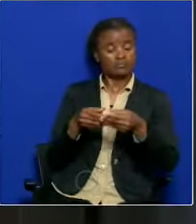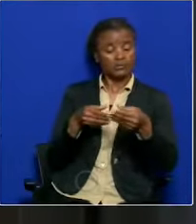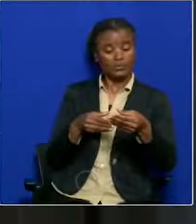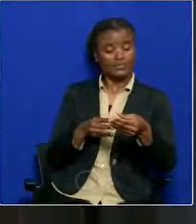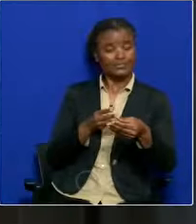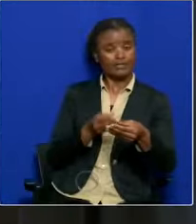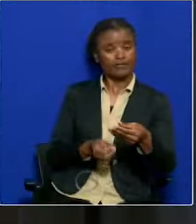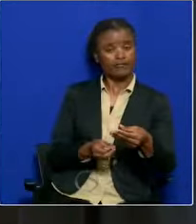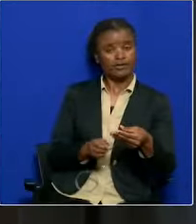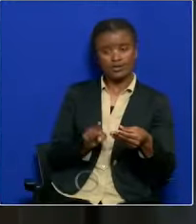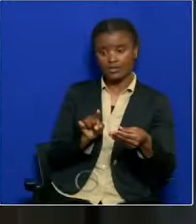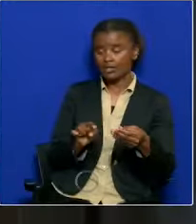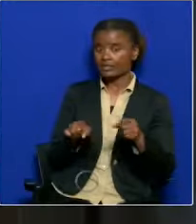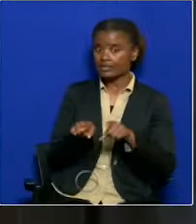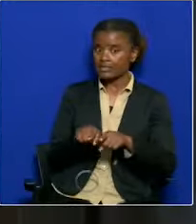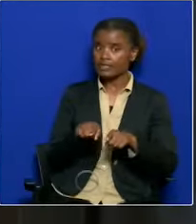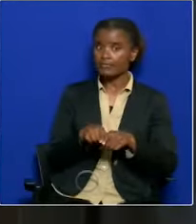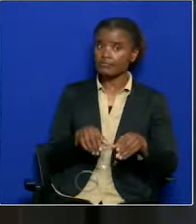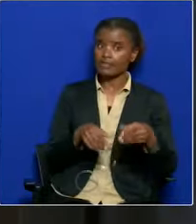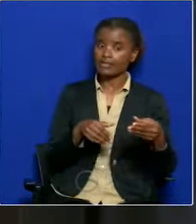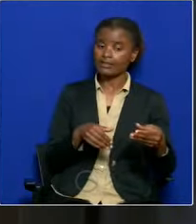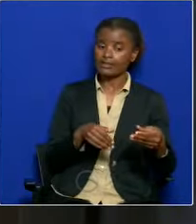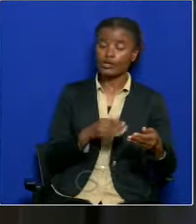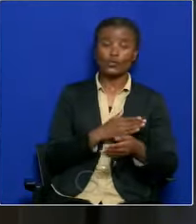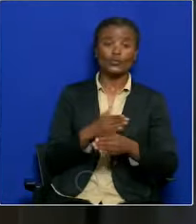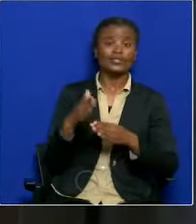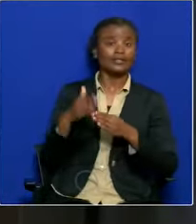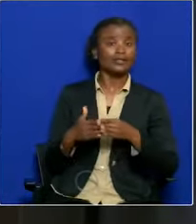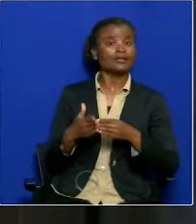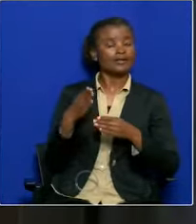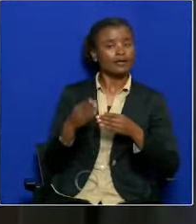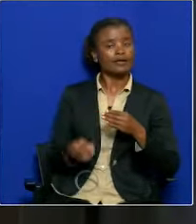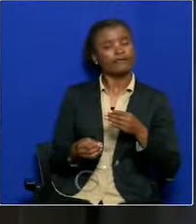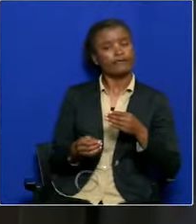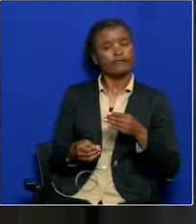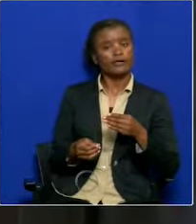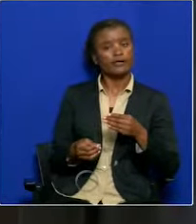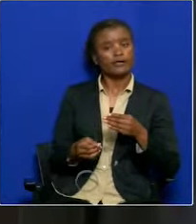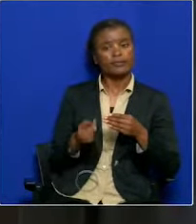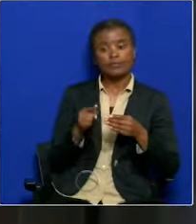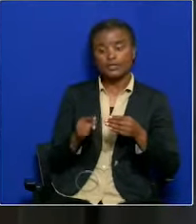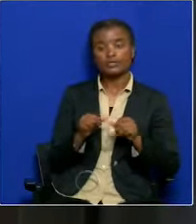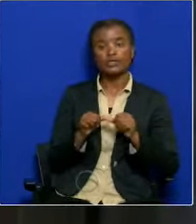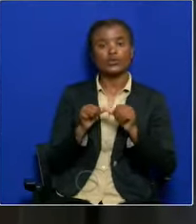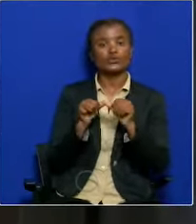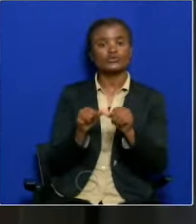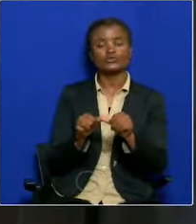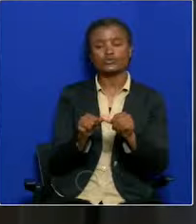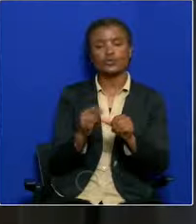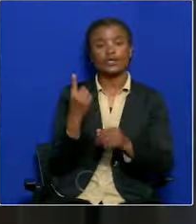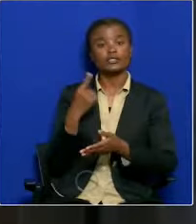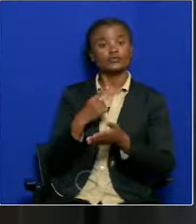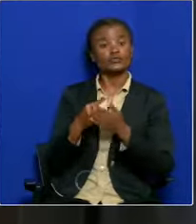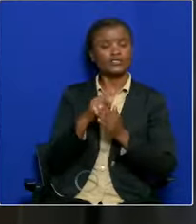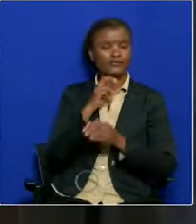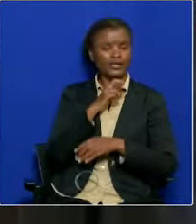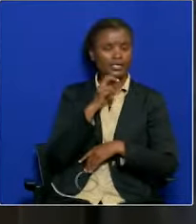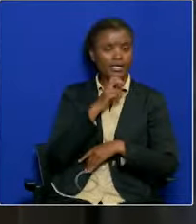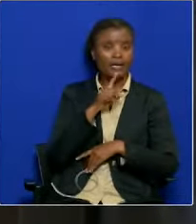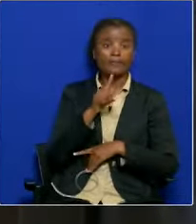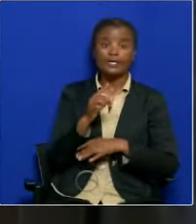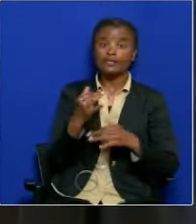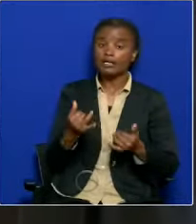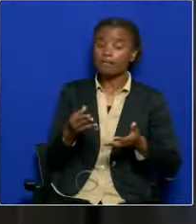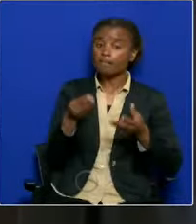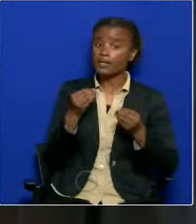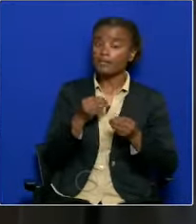a weekend. You were supposed to continue your testimony on Friday last week. You've had a weekend to go through